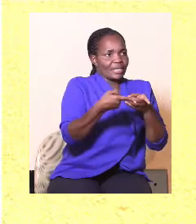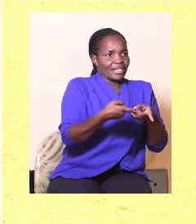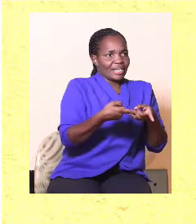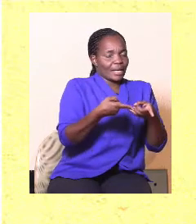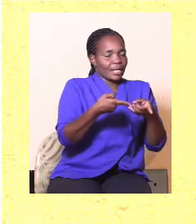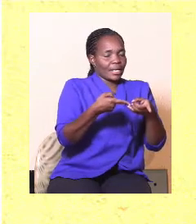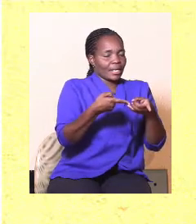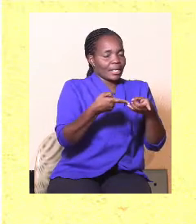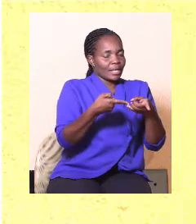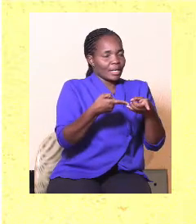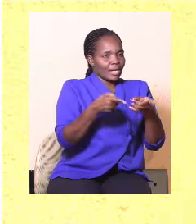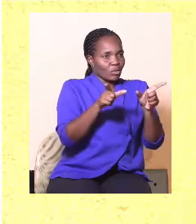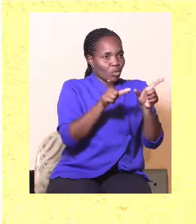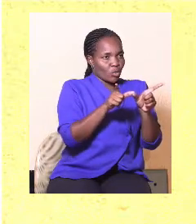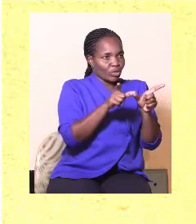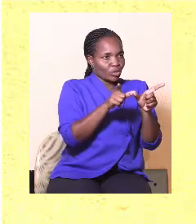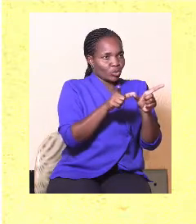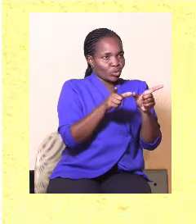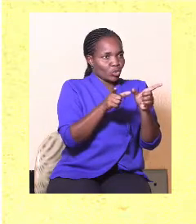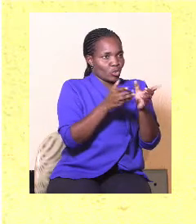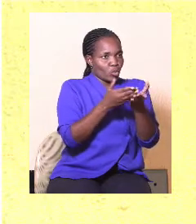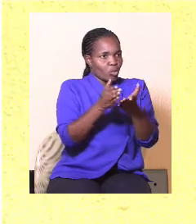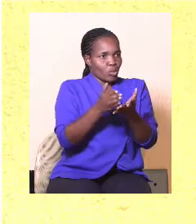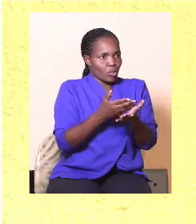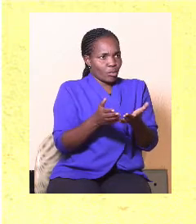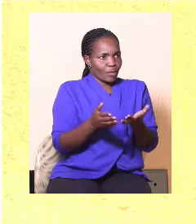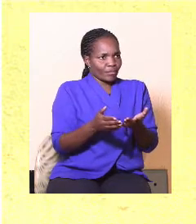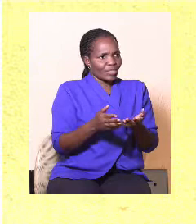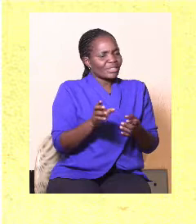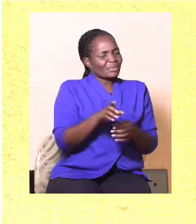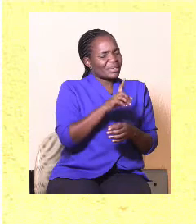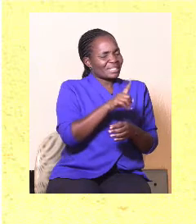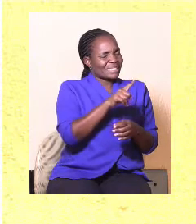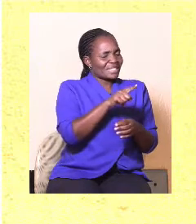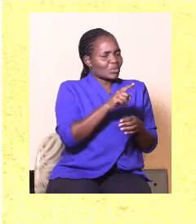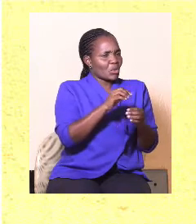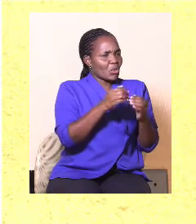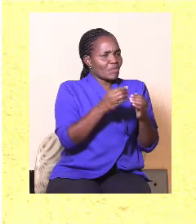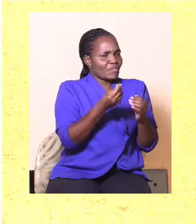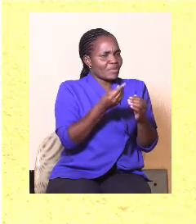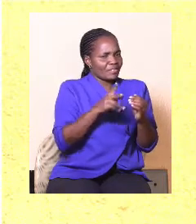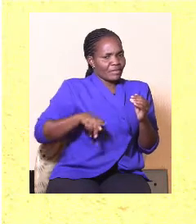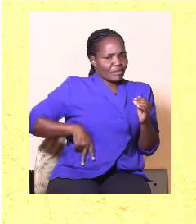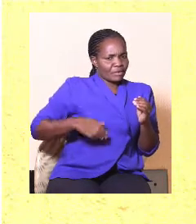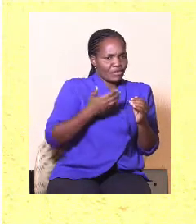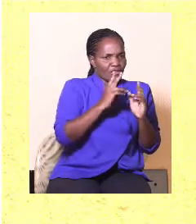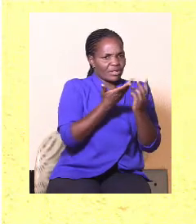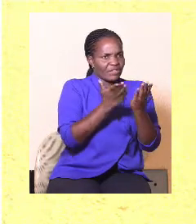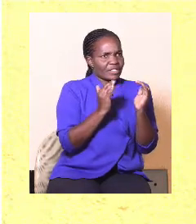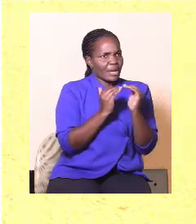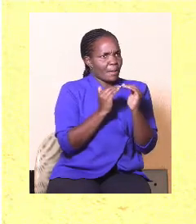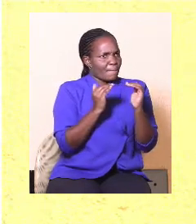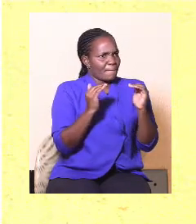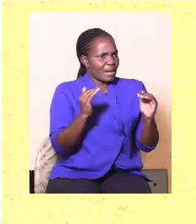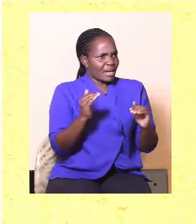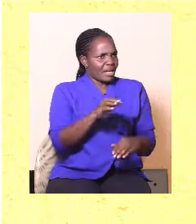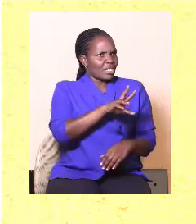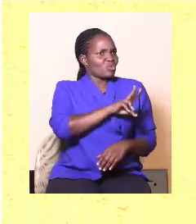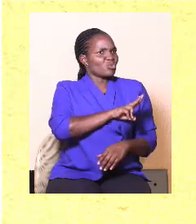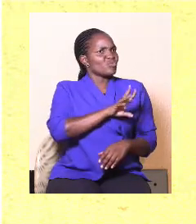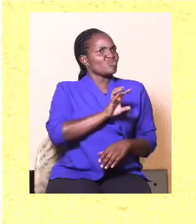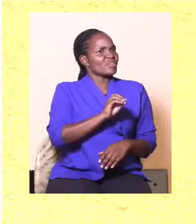that a question? Is the question that they generalized? Yeah, I want him to tell us that that is the assumption they made to come up with the 250 to give to the informal